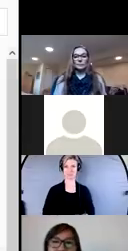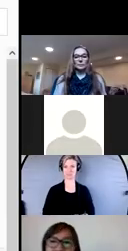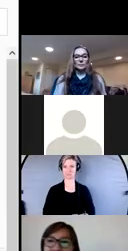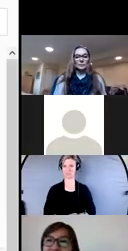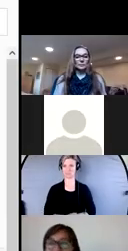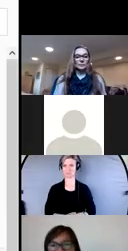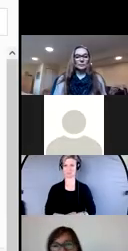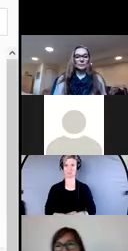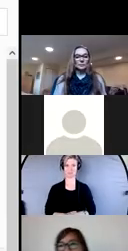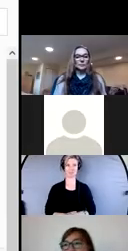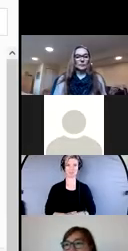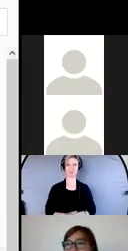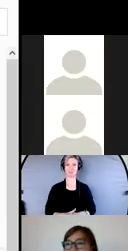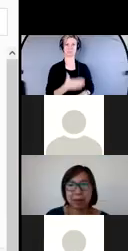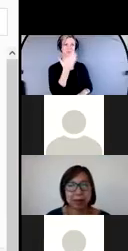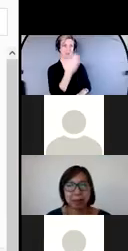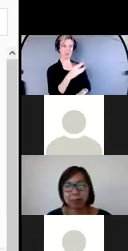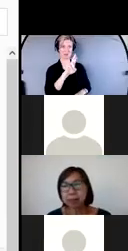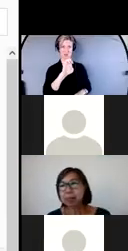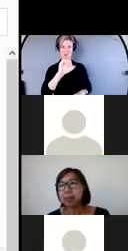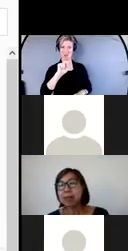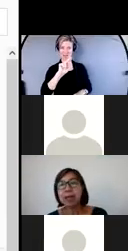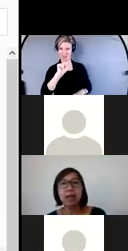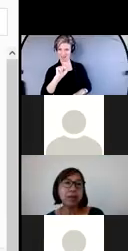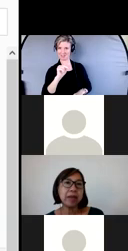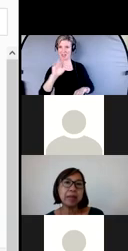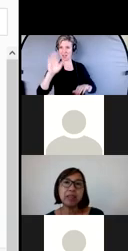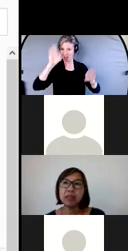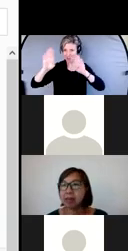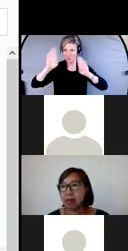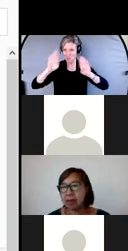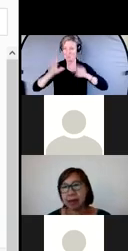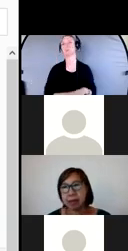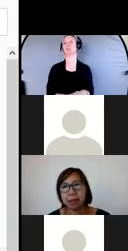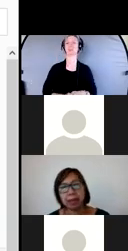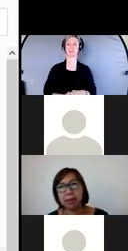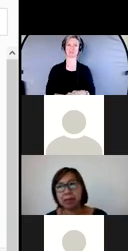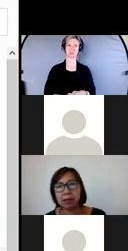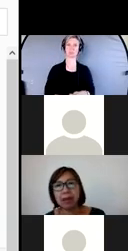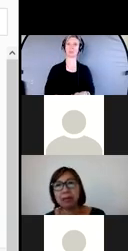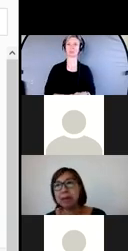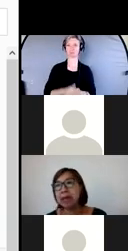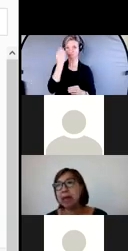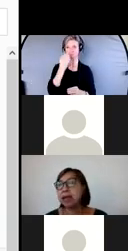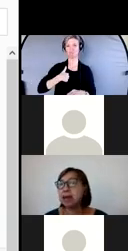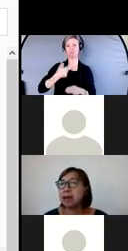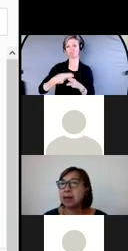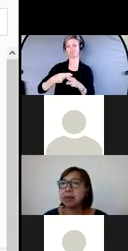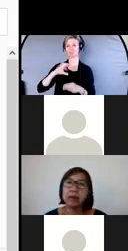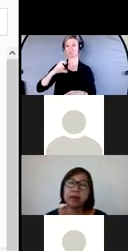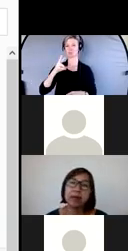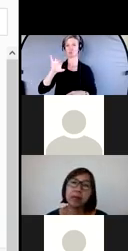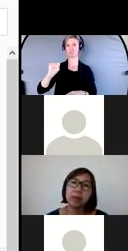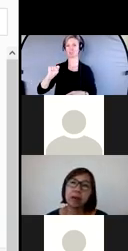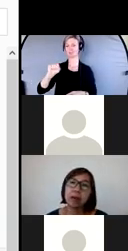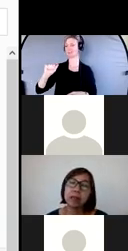Thanks, Rianne. And hello, everyone. As Rianne mentioned, my name is Chris Alam. And I'm